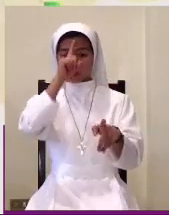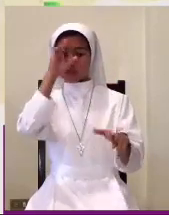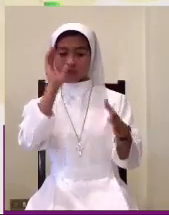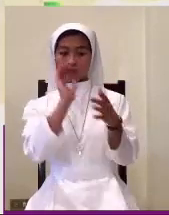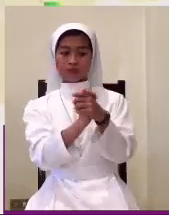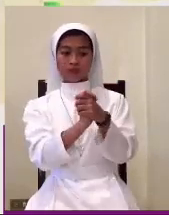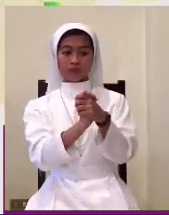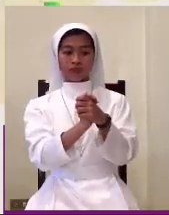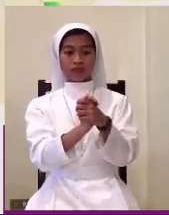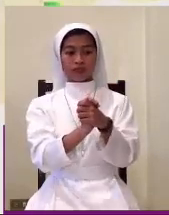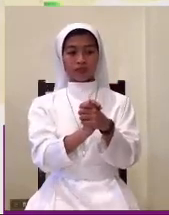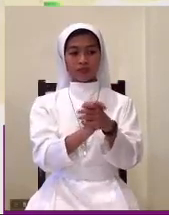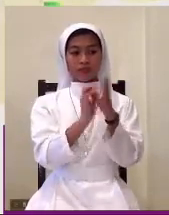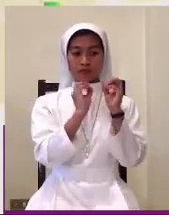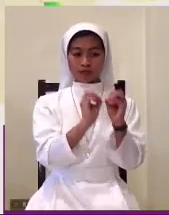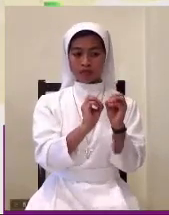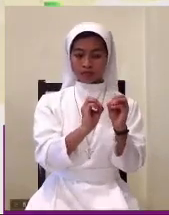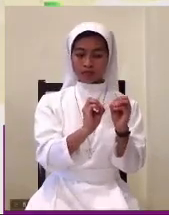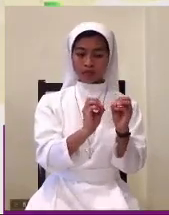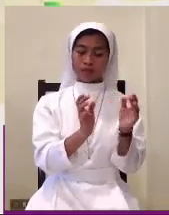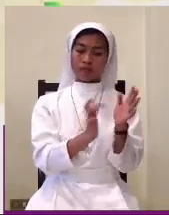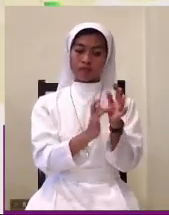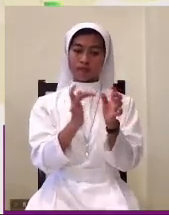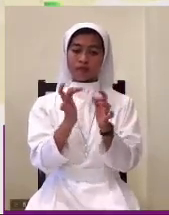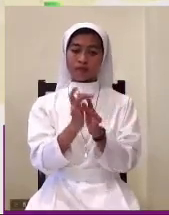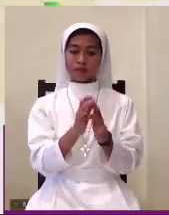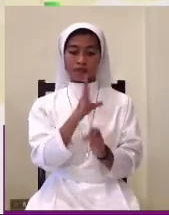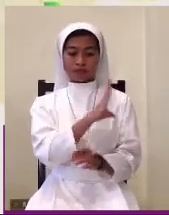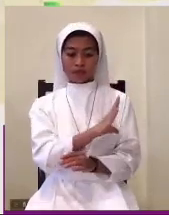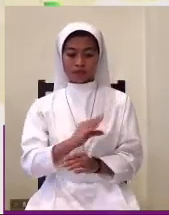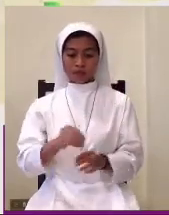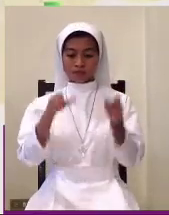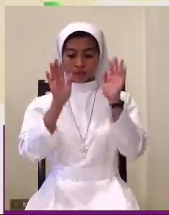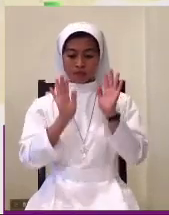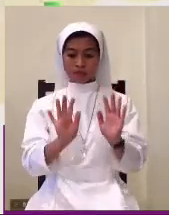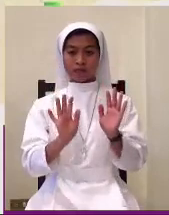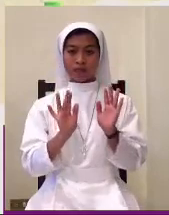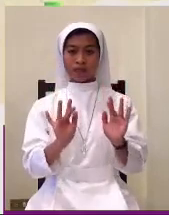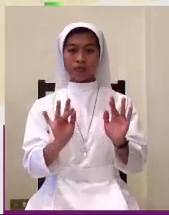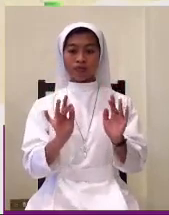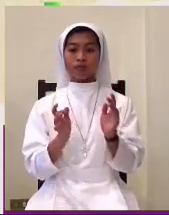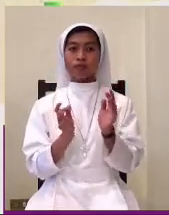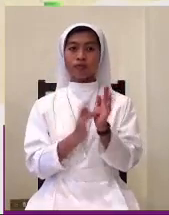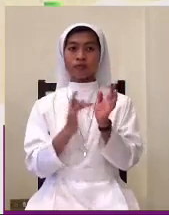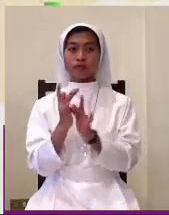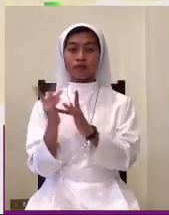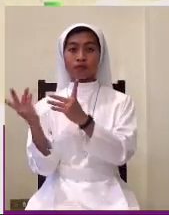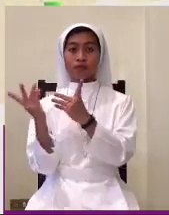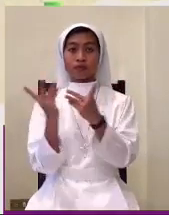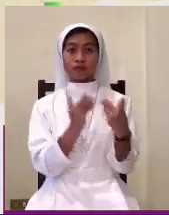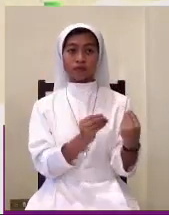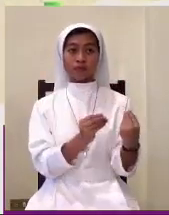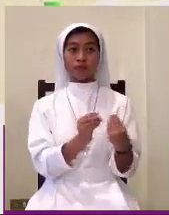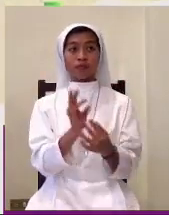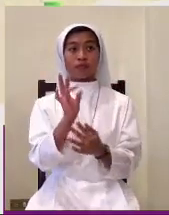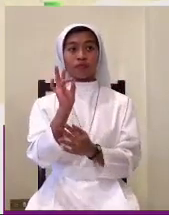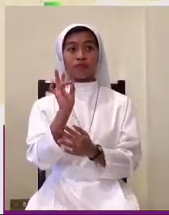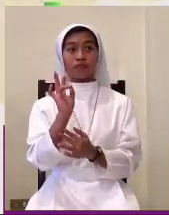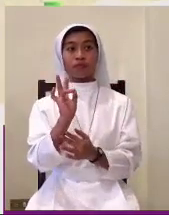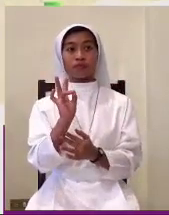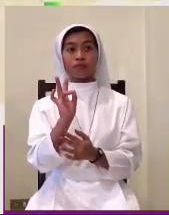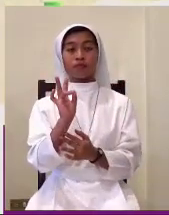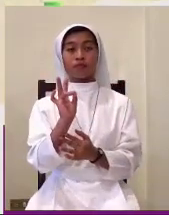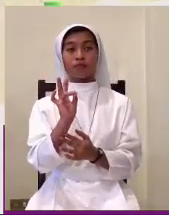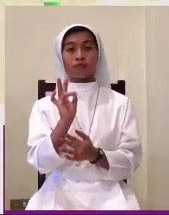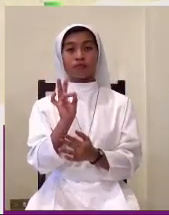gives and at the same time the miracles that he performs. And there are 7 of these